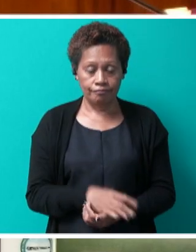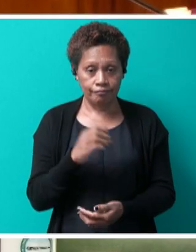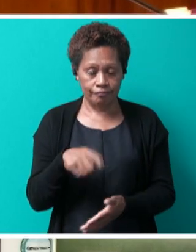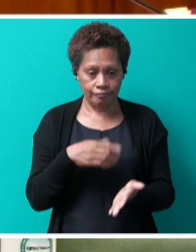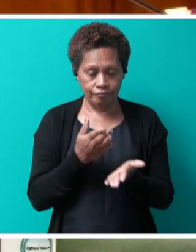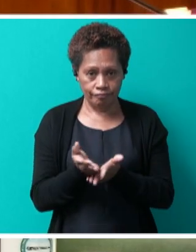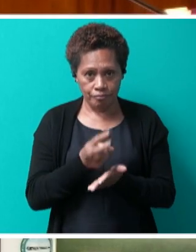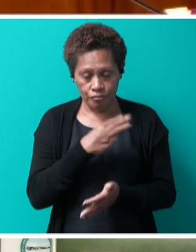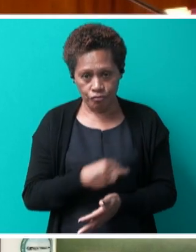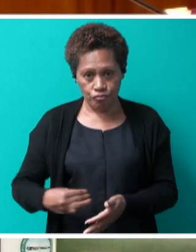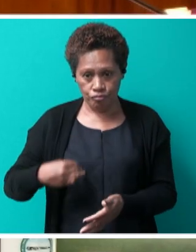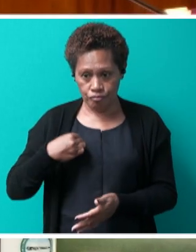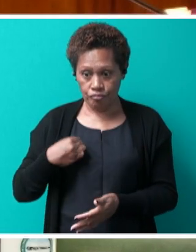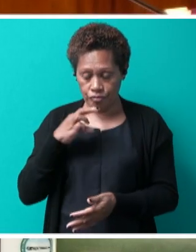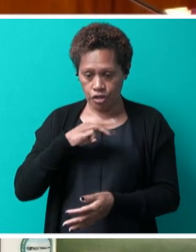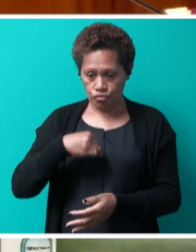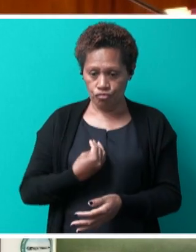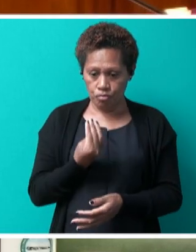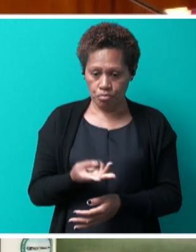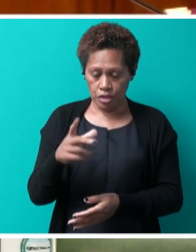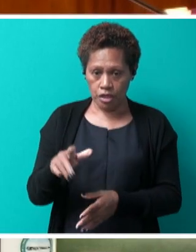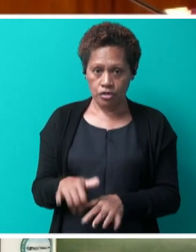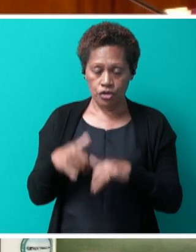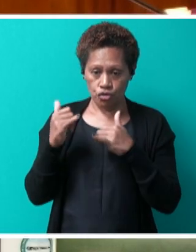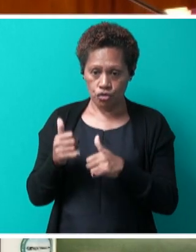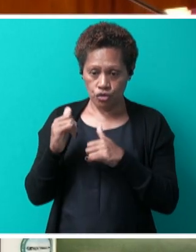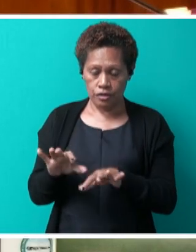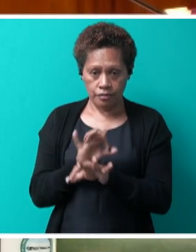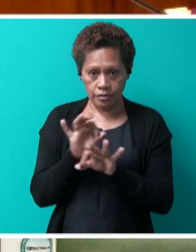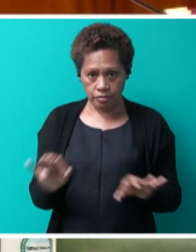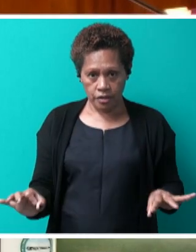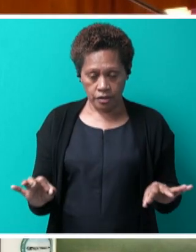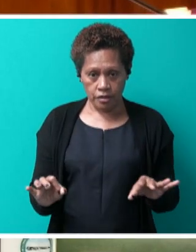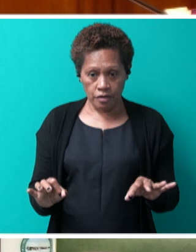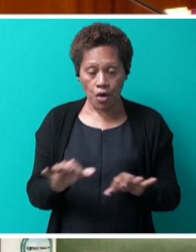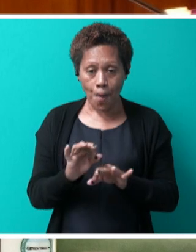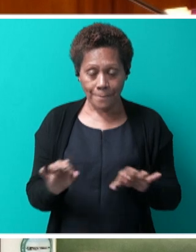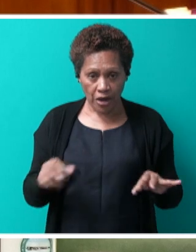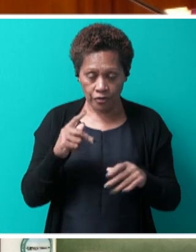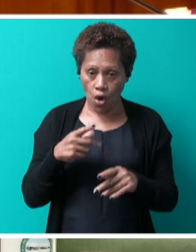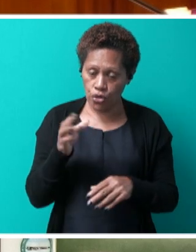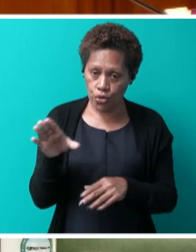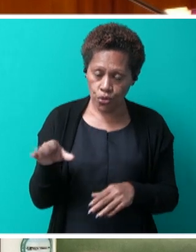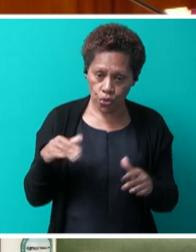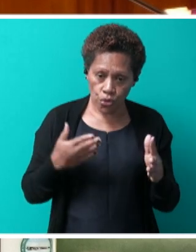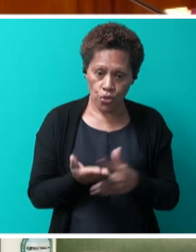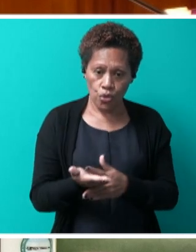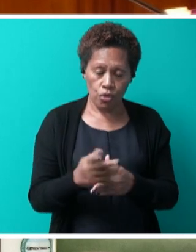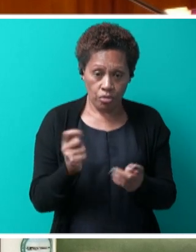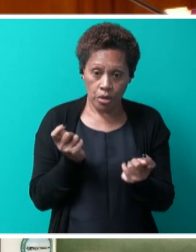mission to administer justice, peace, prosperity for all Fijians through innovative service